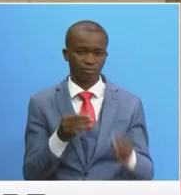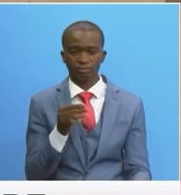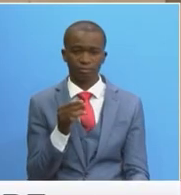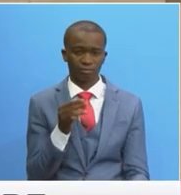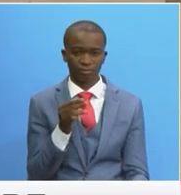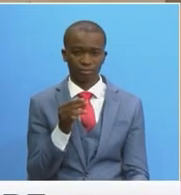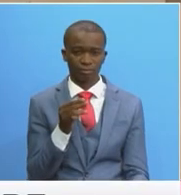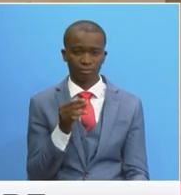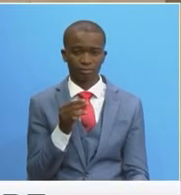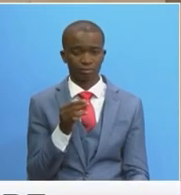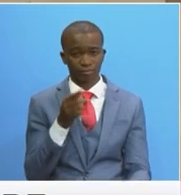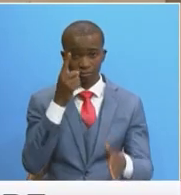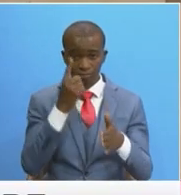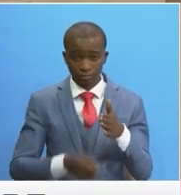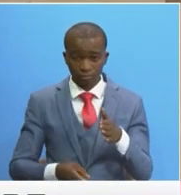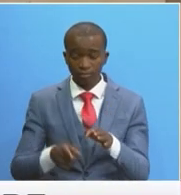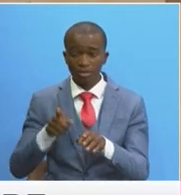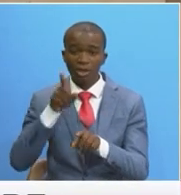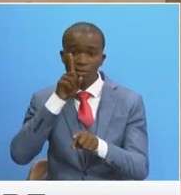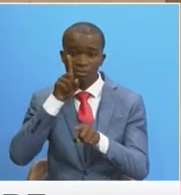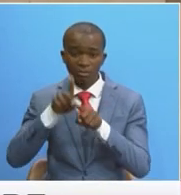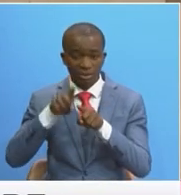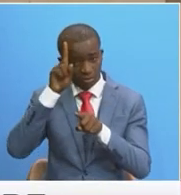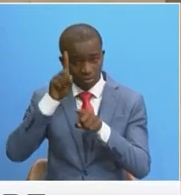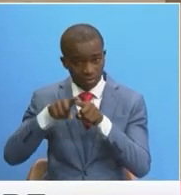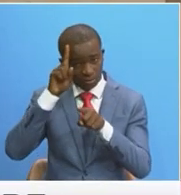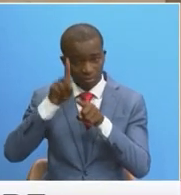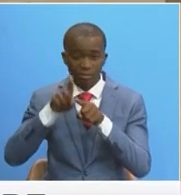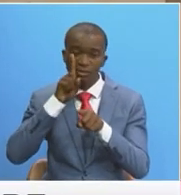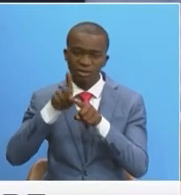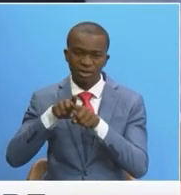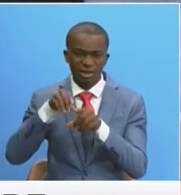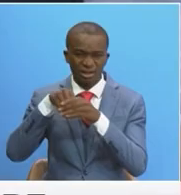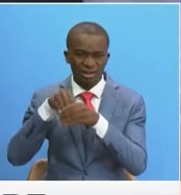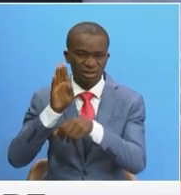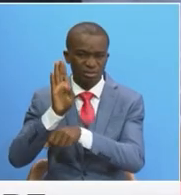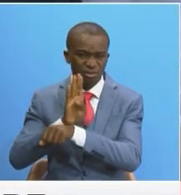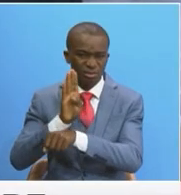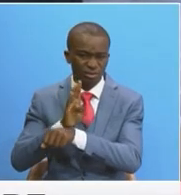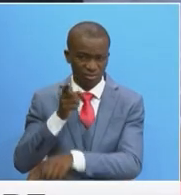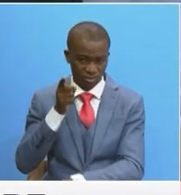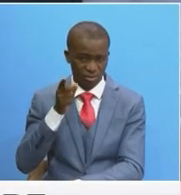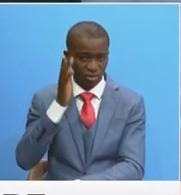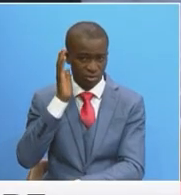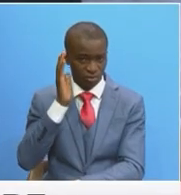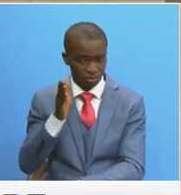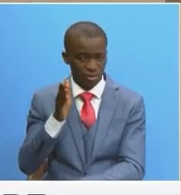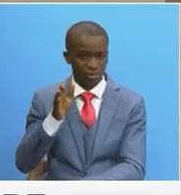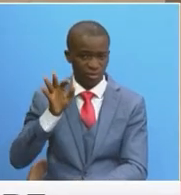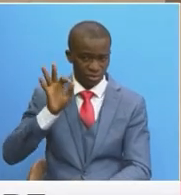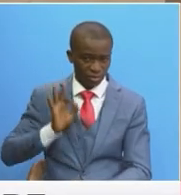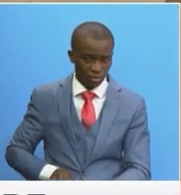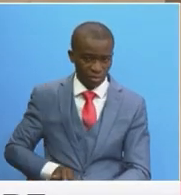that our brothers and sisters in Burundi will be able to benefit